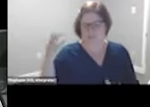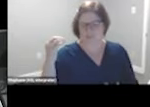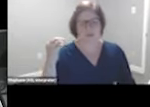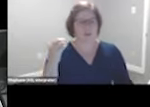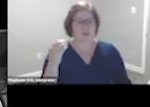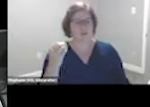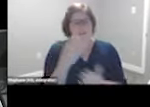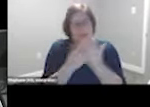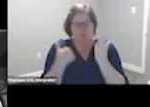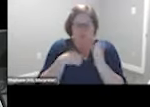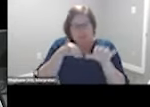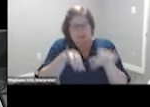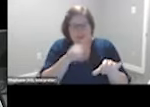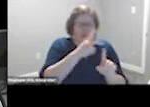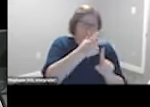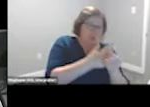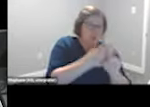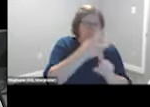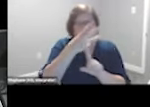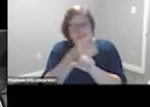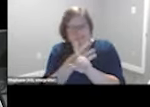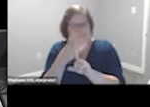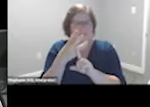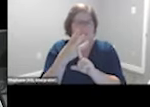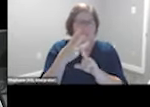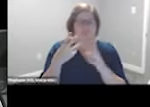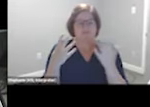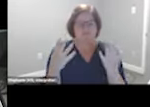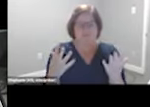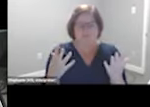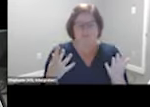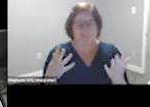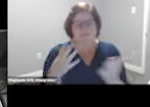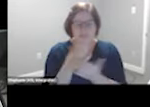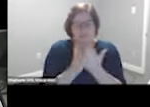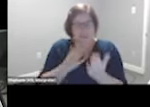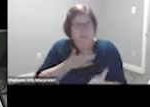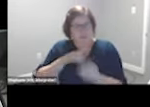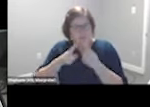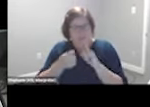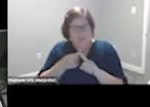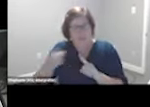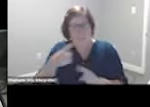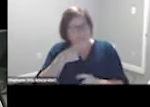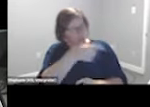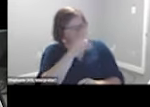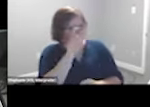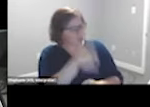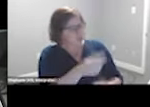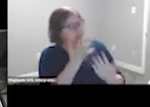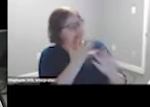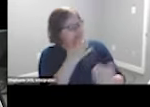more 6 months, and then we had a party. And some of my friends said, "So yeah, you should sing because you said you want to sing